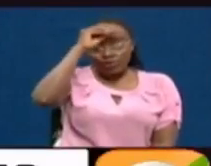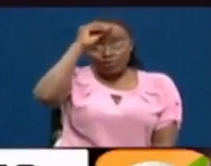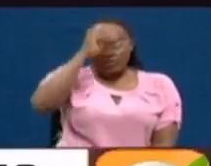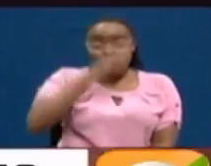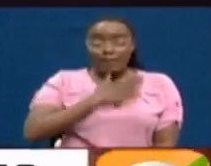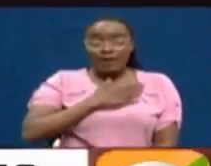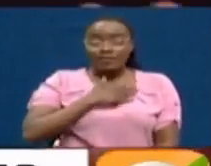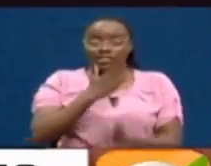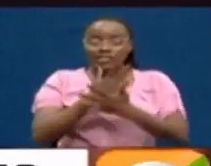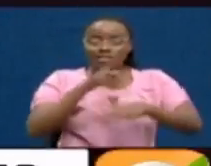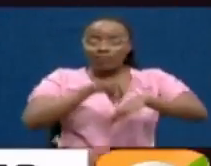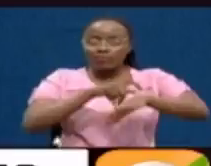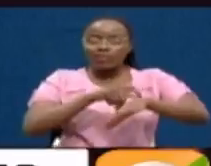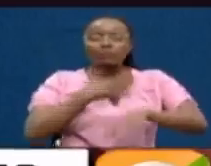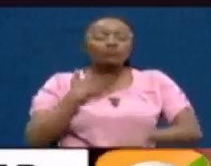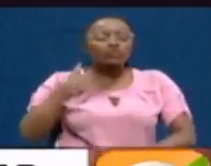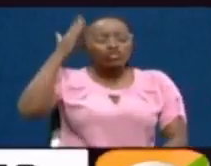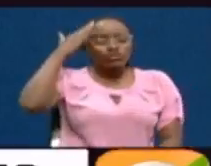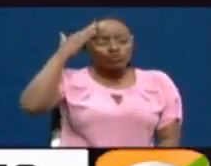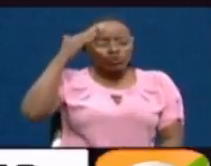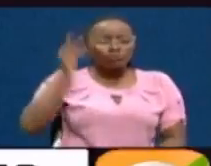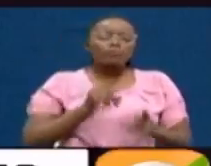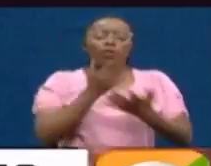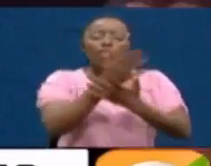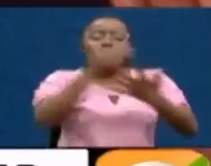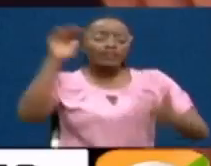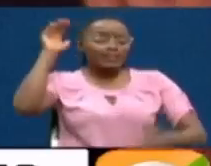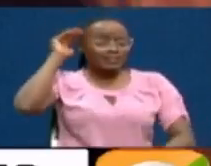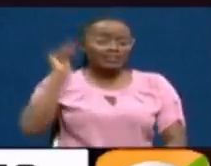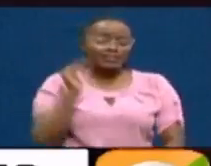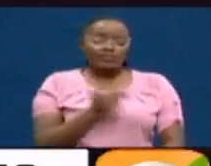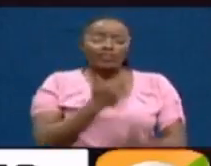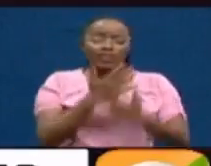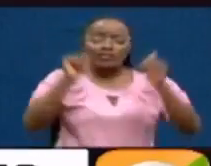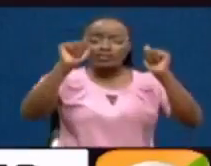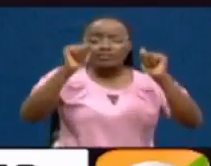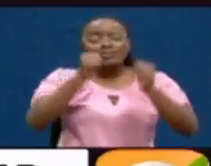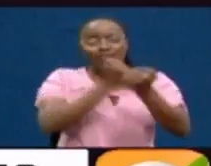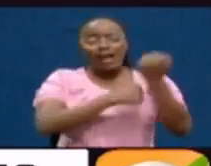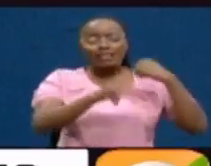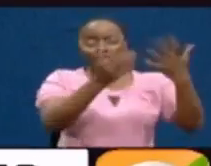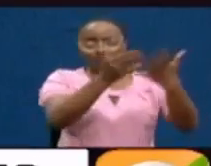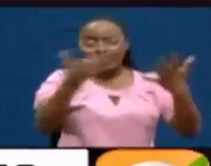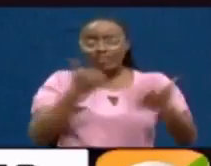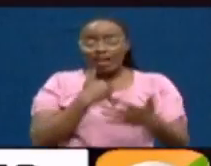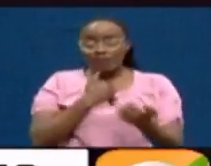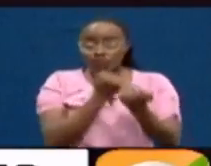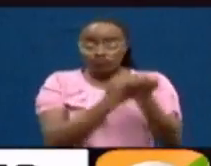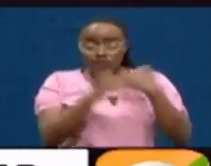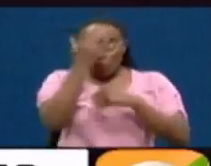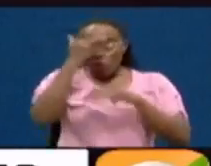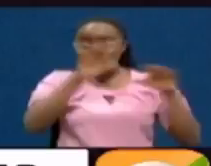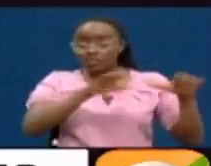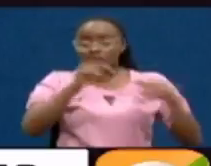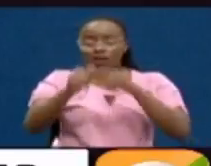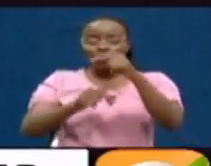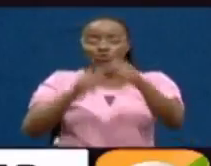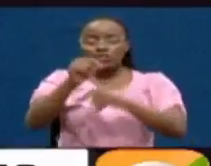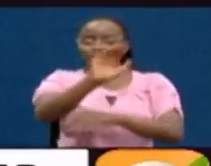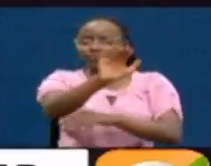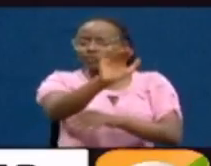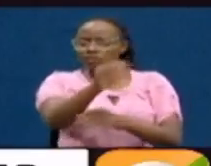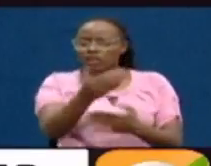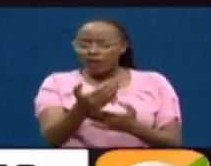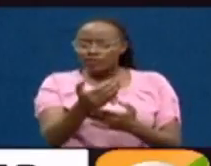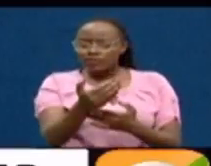we sometimes just want to know that we're being listened to and that things that are being done, because we are suffering. If you don't mind me